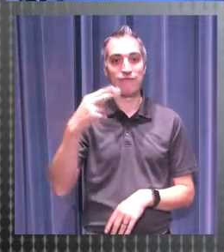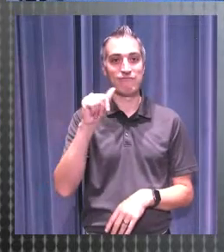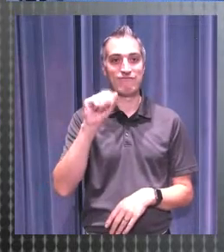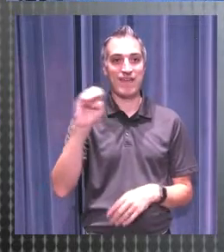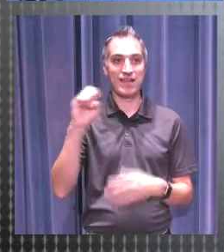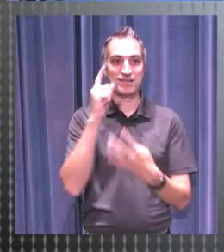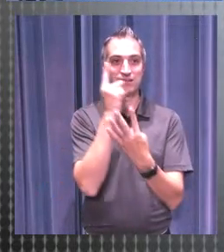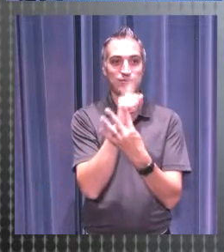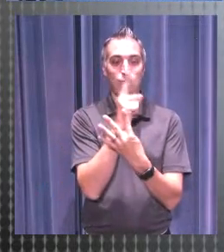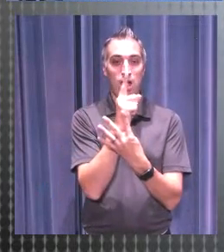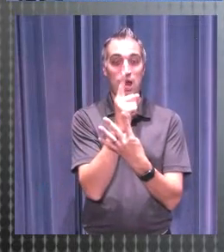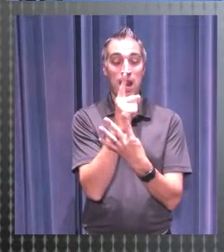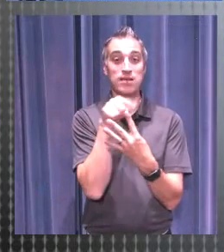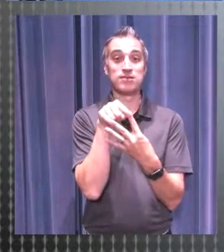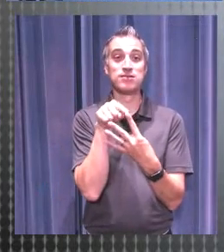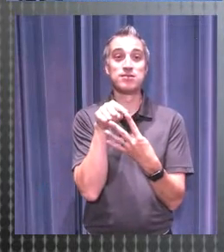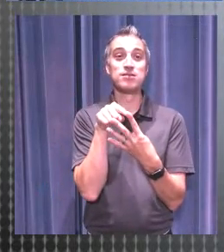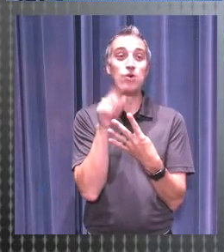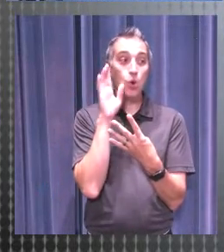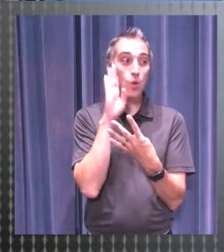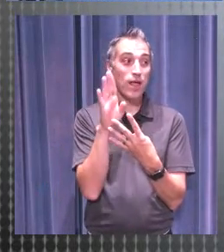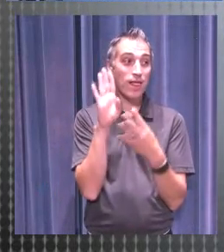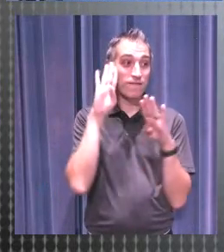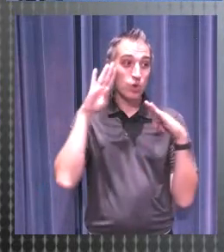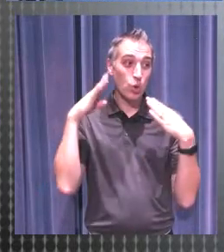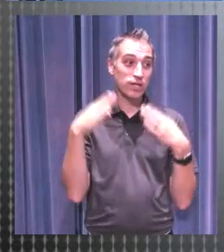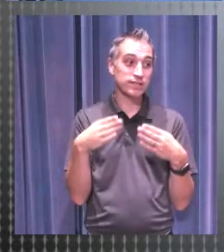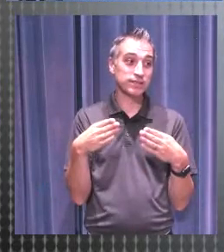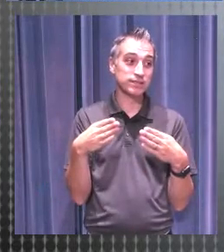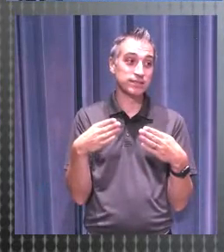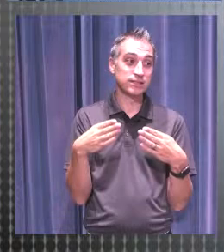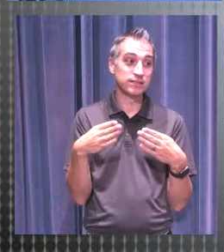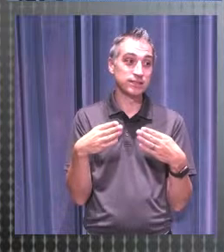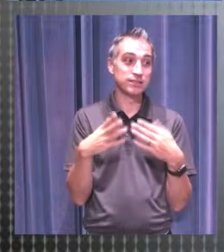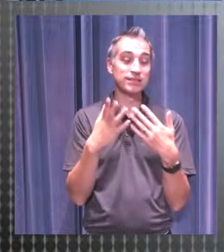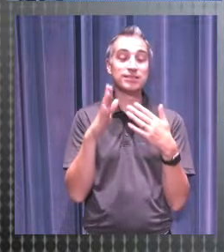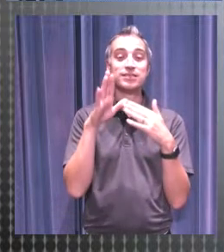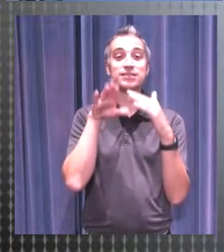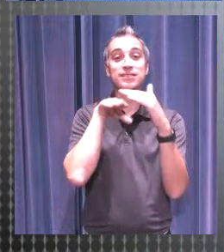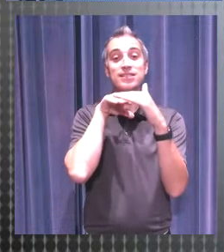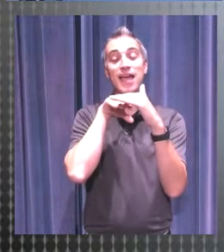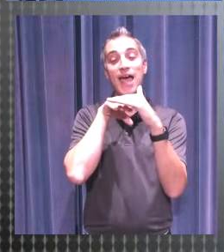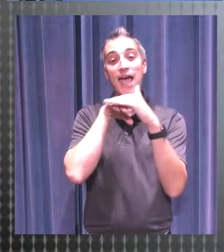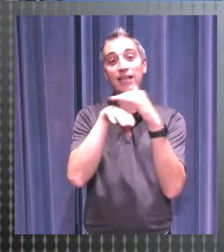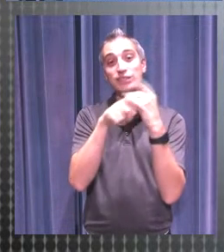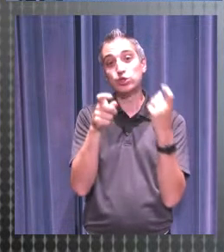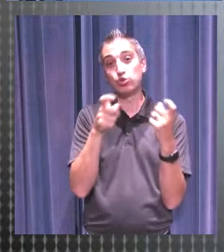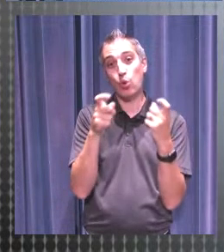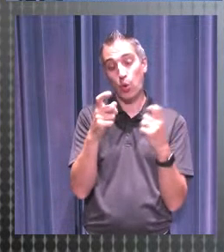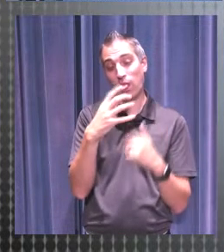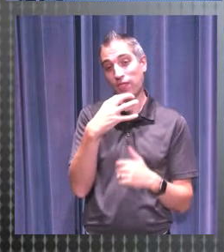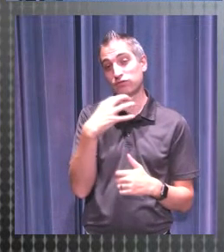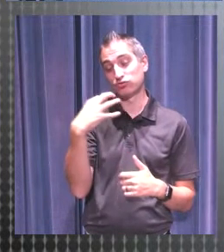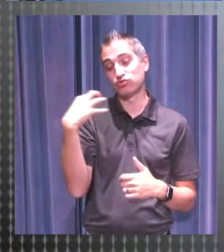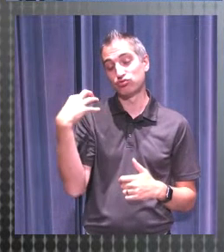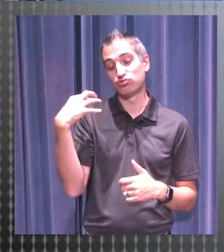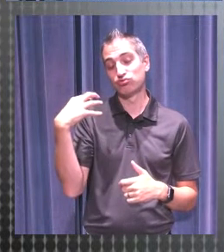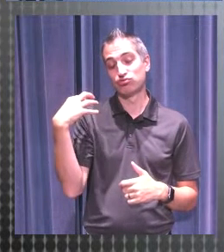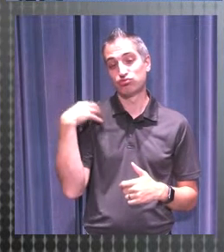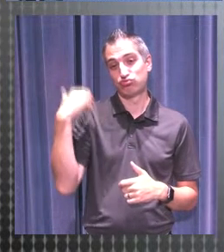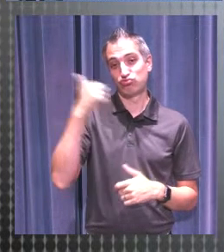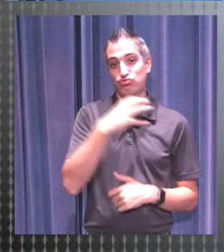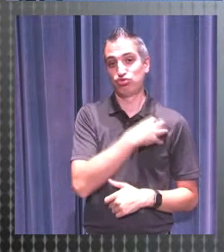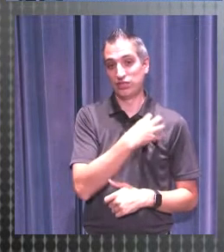So phase one is going to be focusing on the access controls the chief mentioned. These items were reviewed by